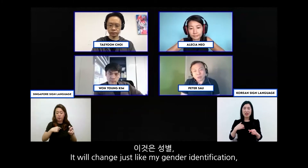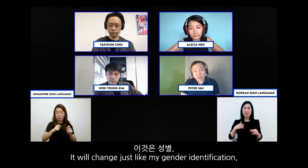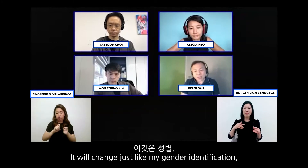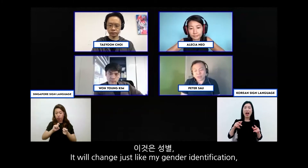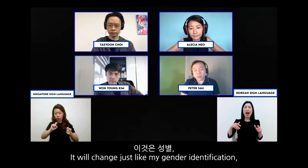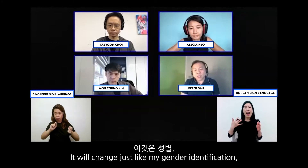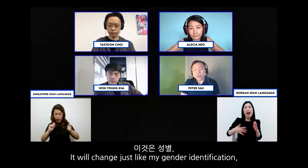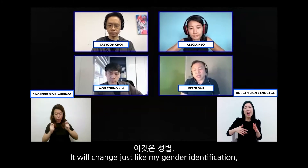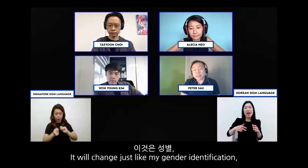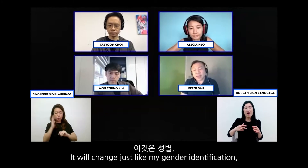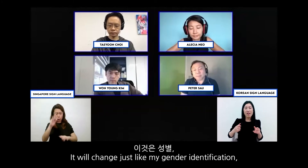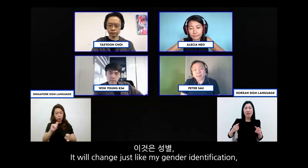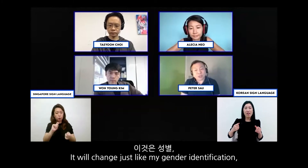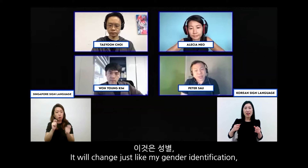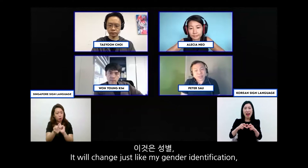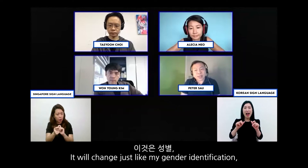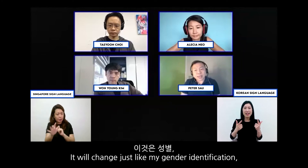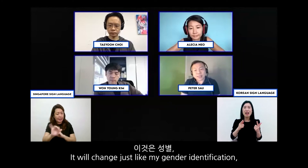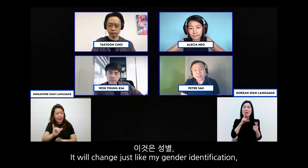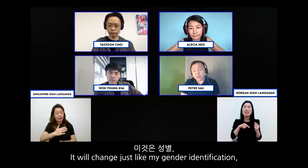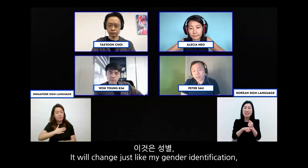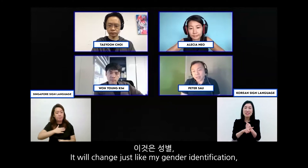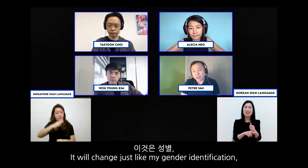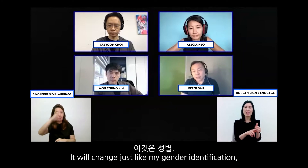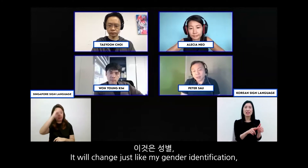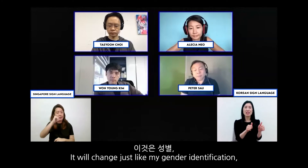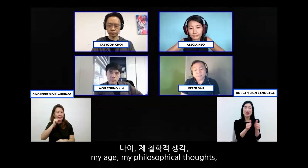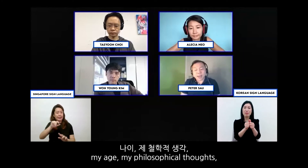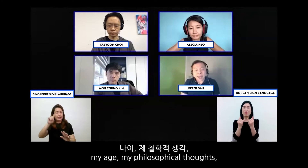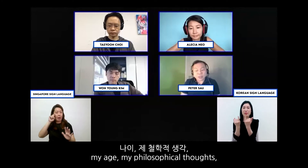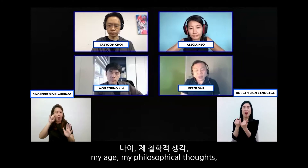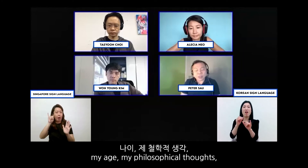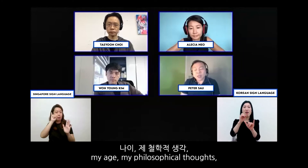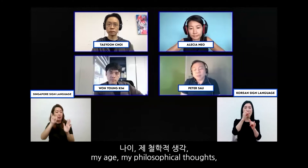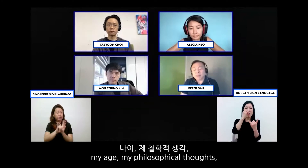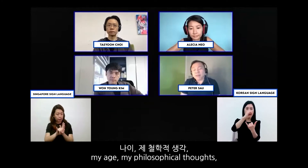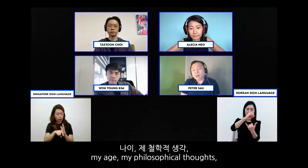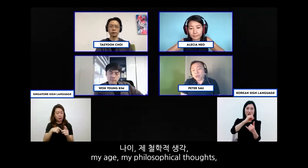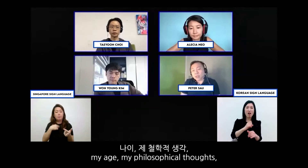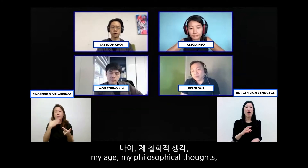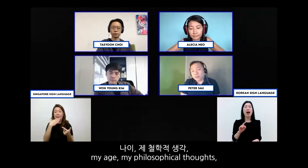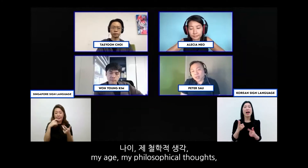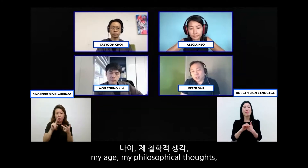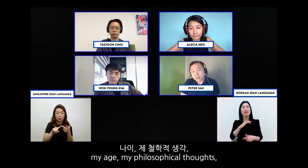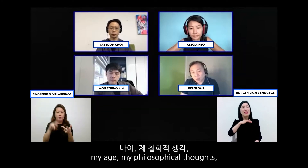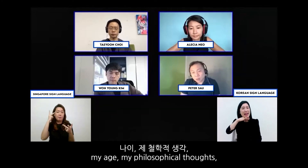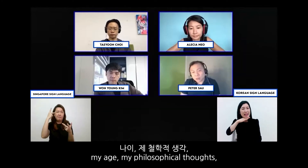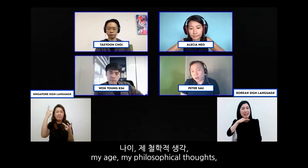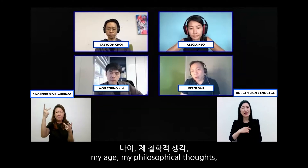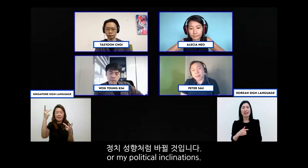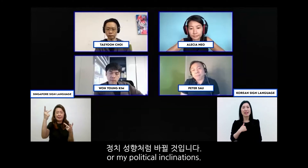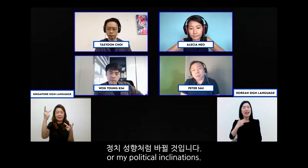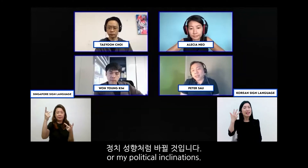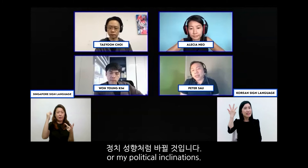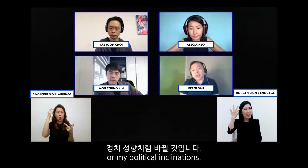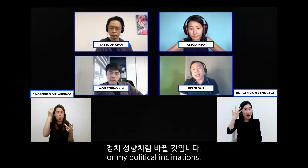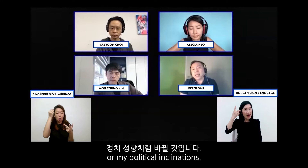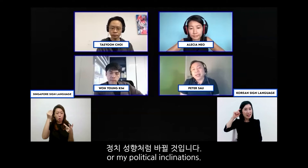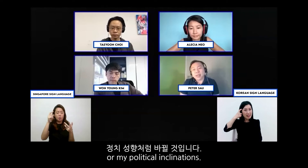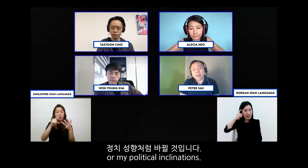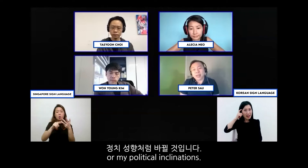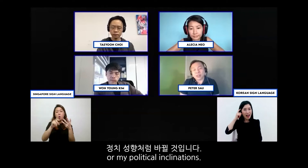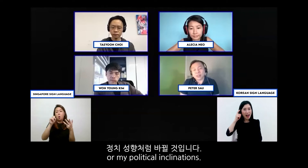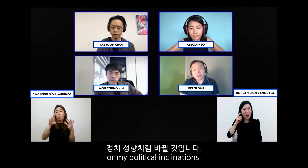It will change, just like my gender identification, my age, my philosophical thoughts, or my